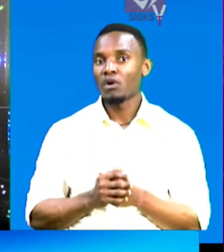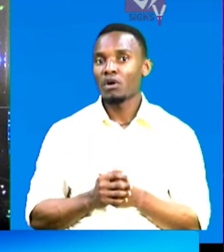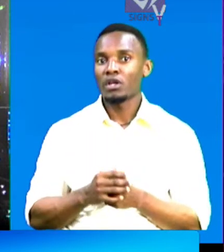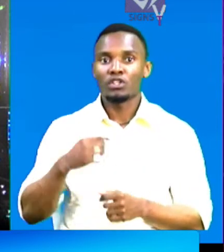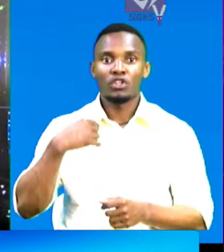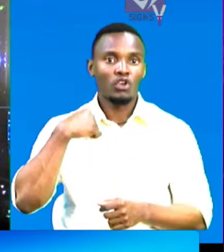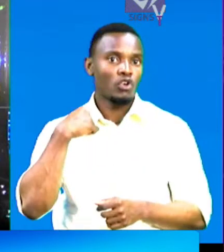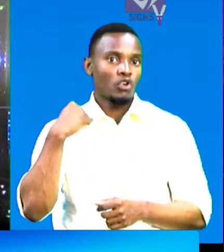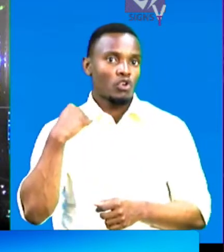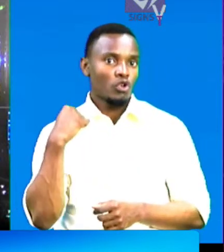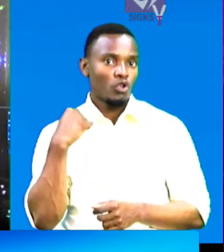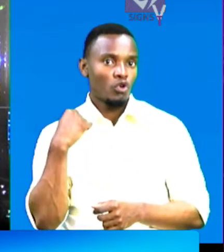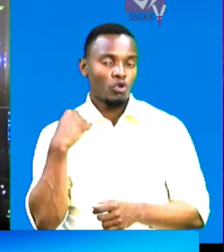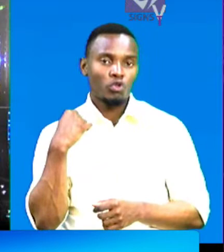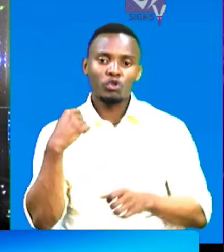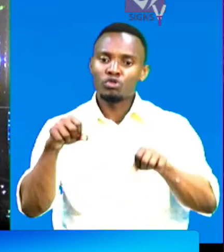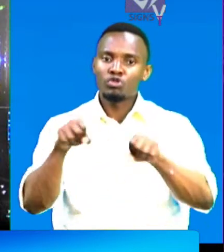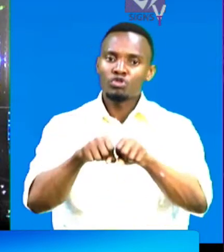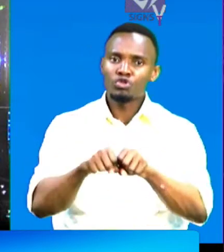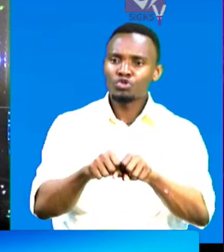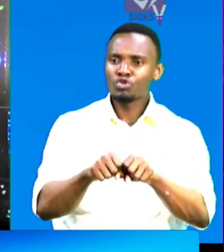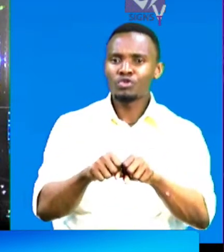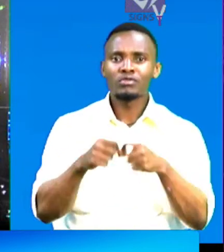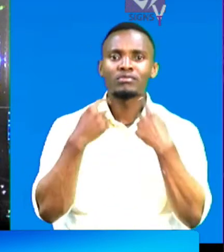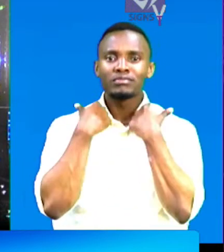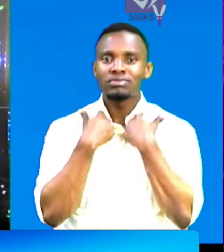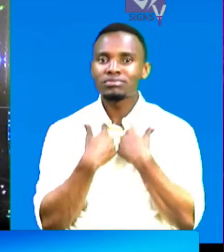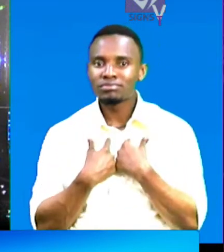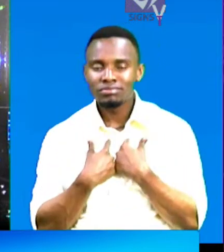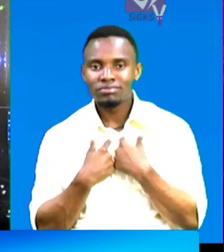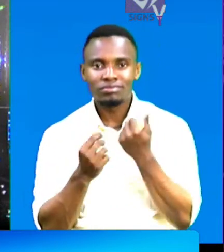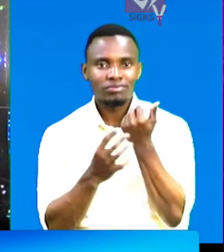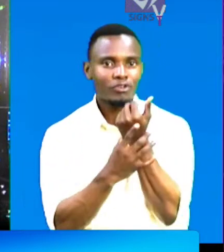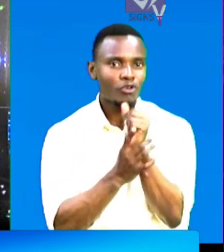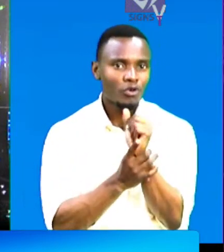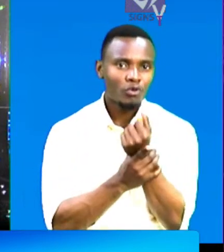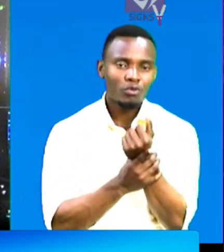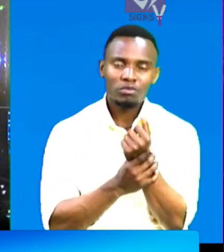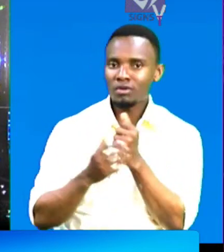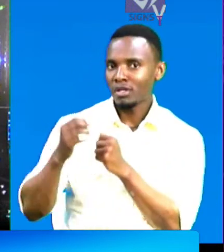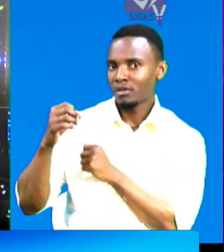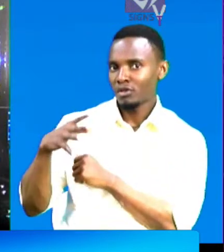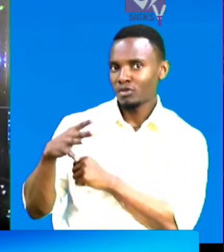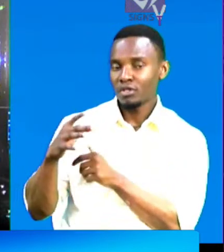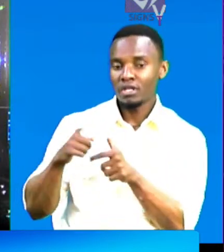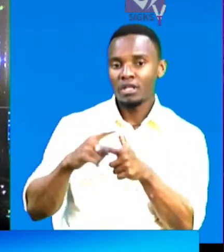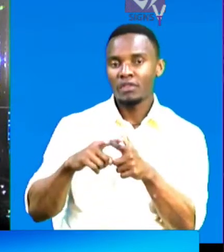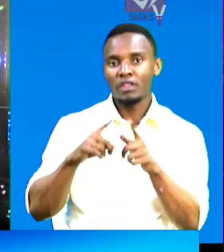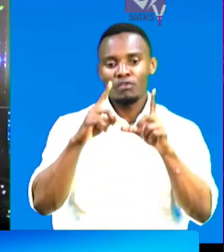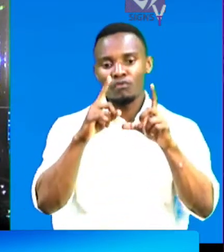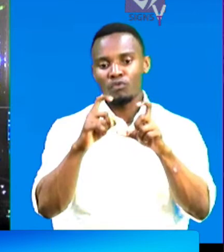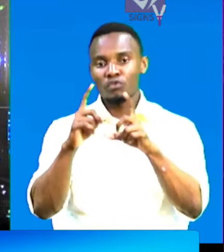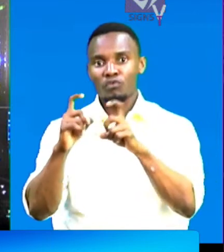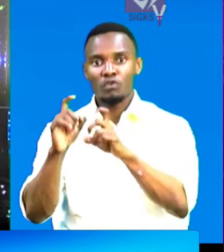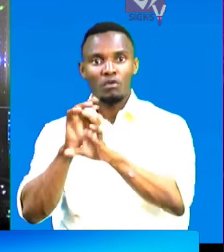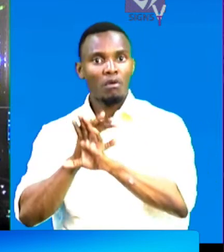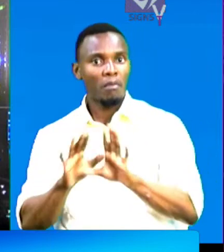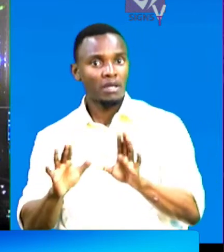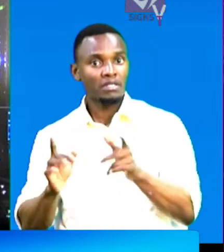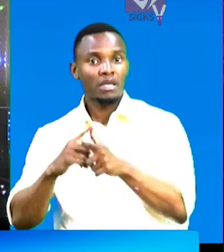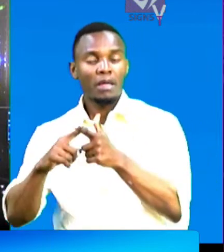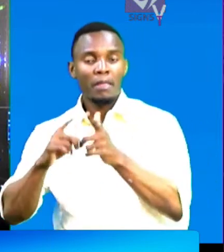clothes, shoes, or maybe accessories, or maybe electronics, you just put the photos. Then